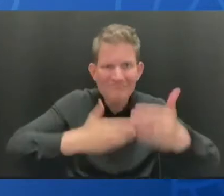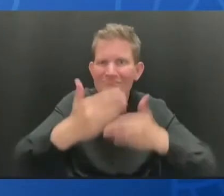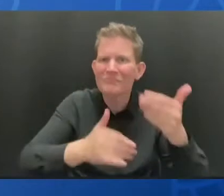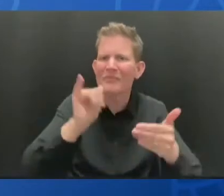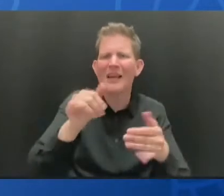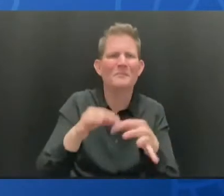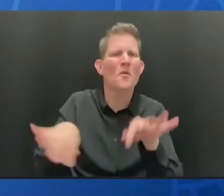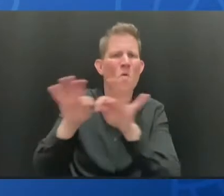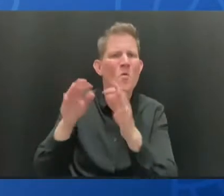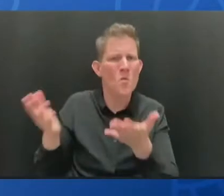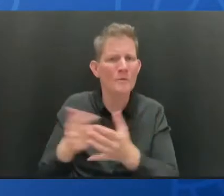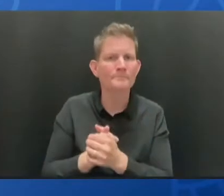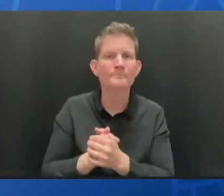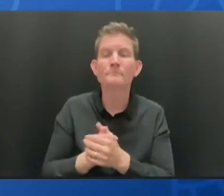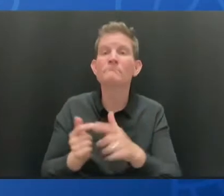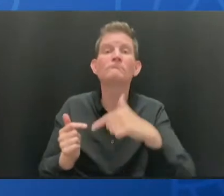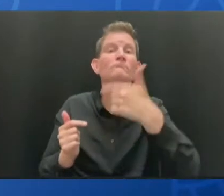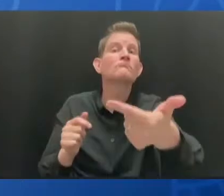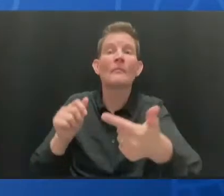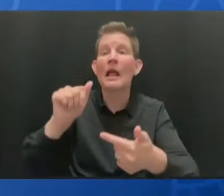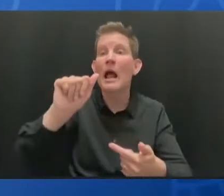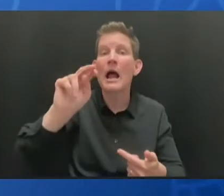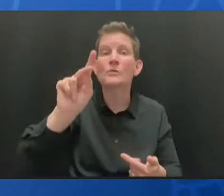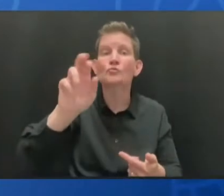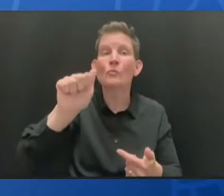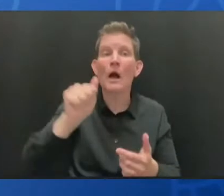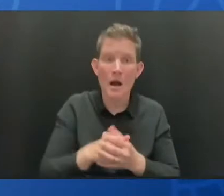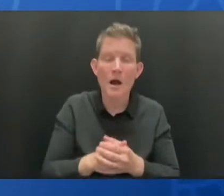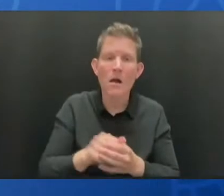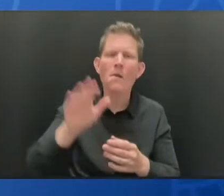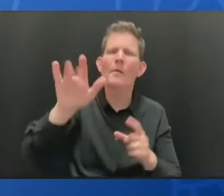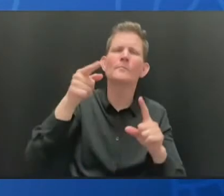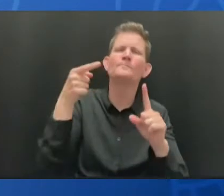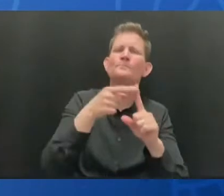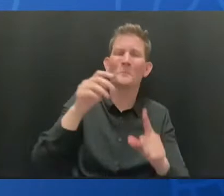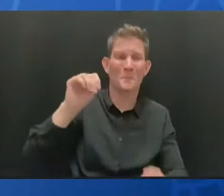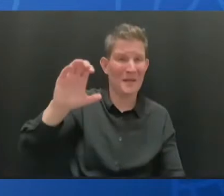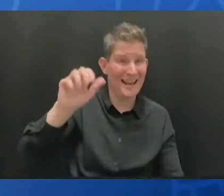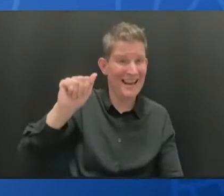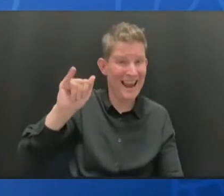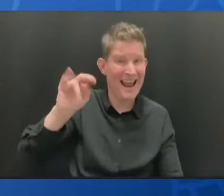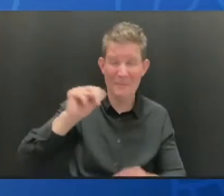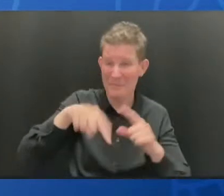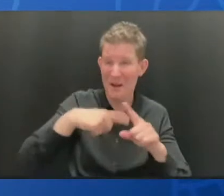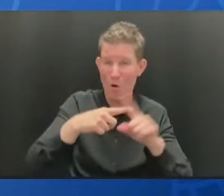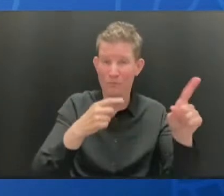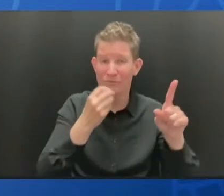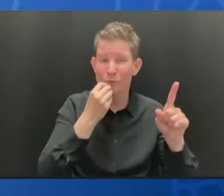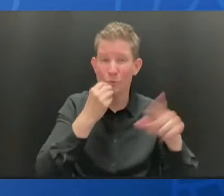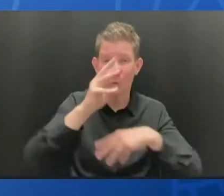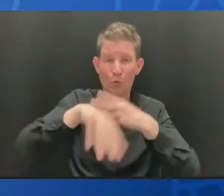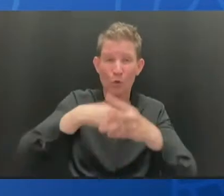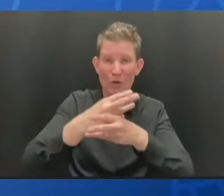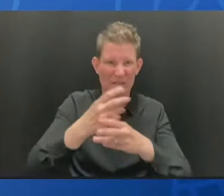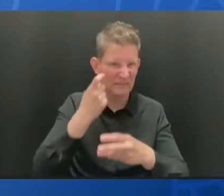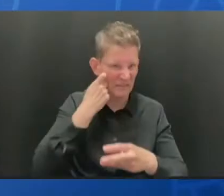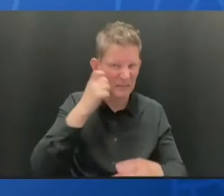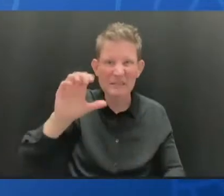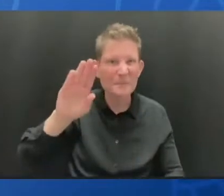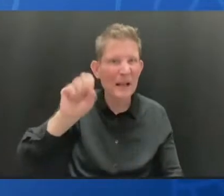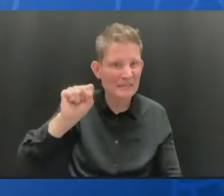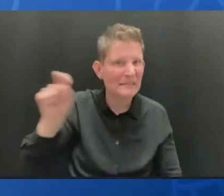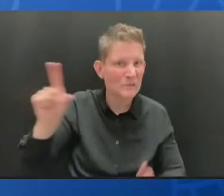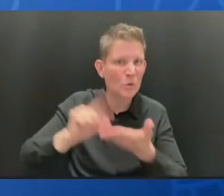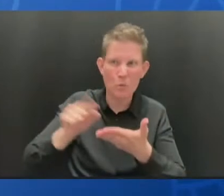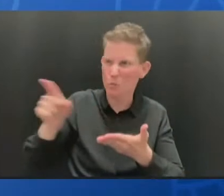Cindy McCain of the World Food Program was on CBS yesterday with a very different narrative, and we are hearing from the ground today